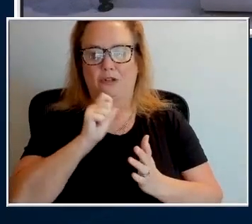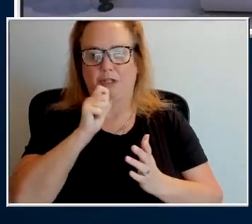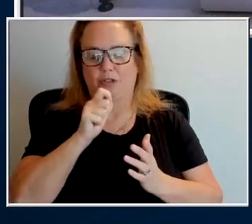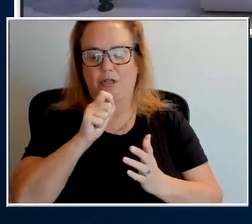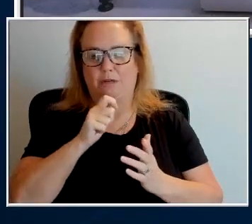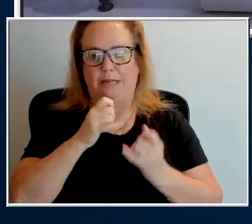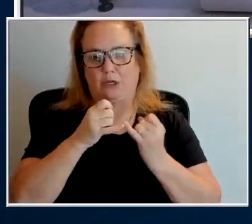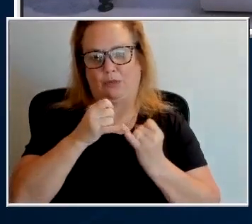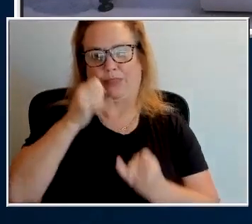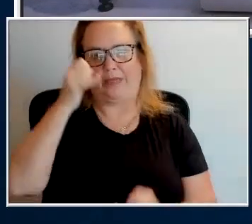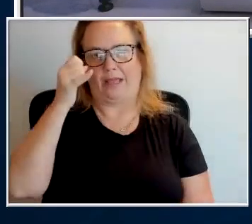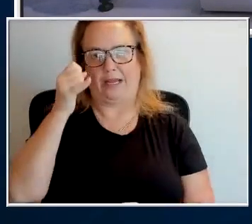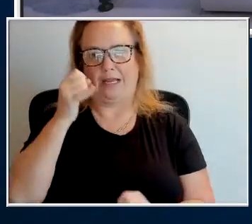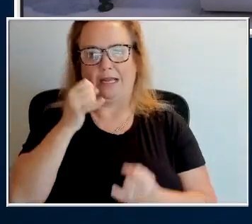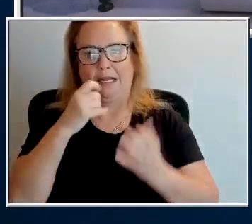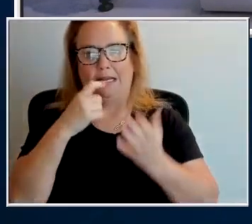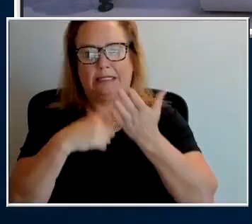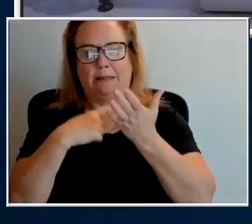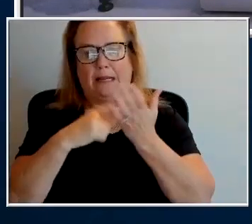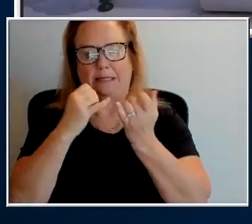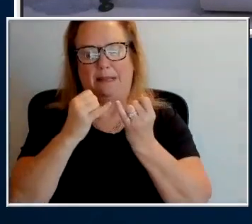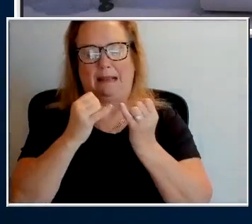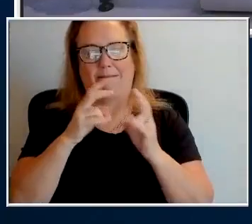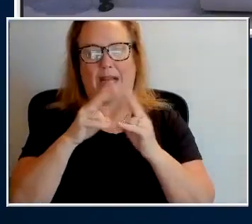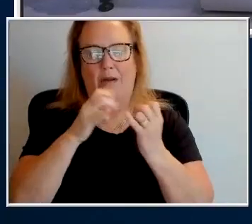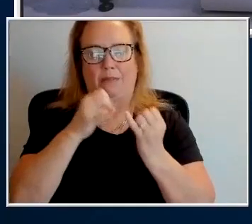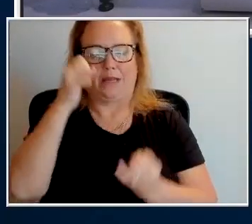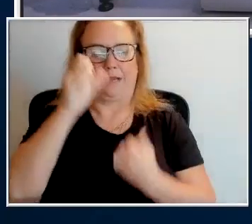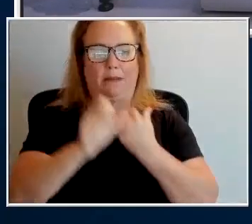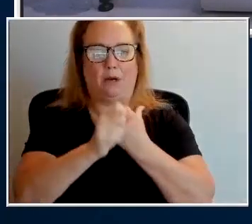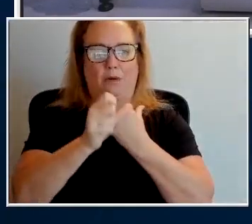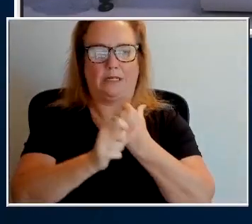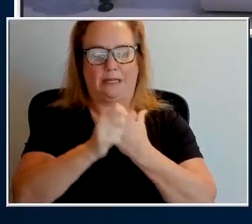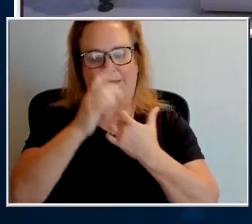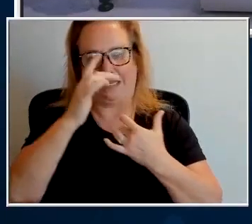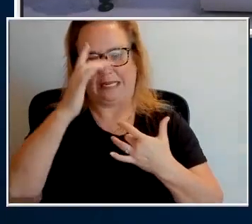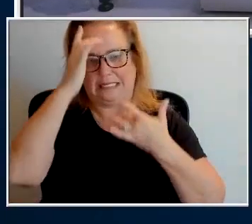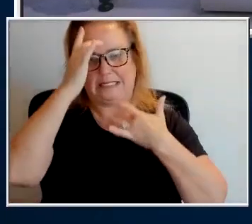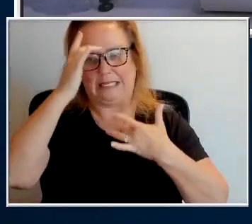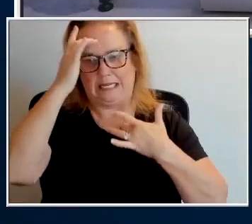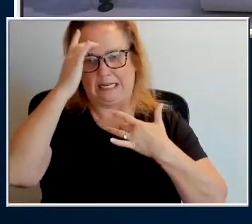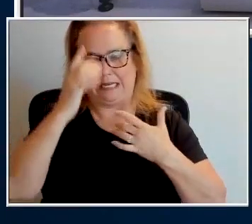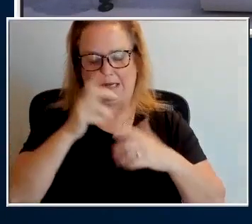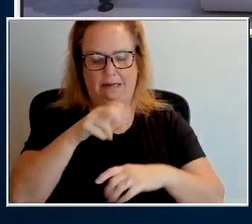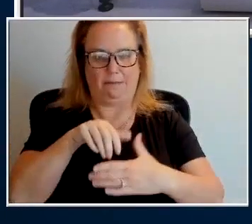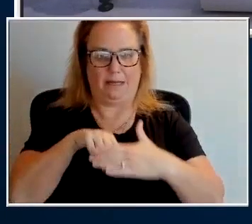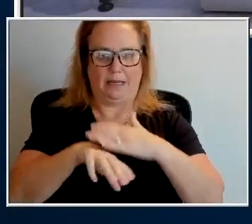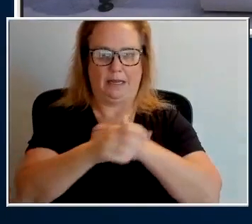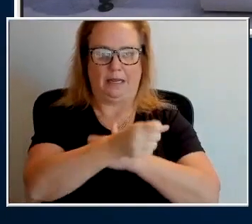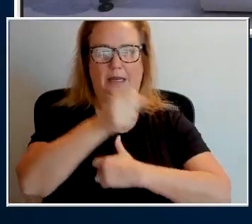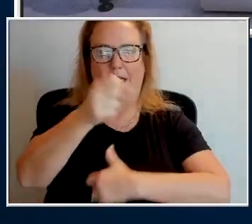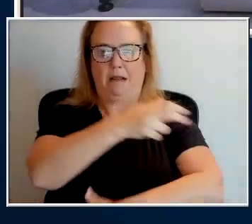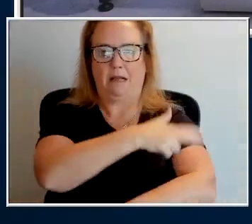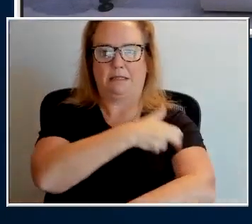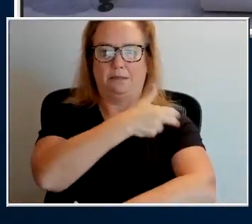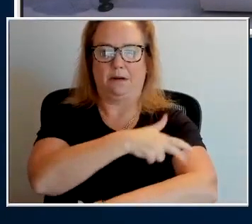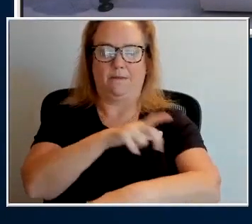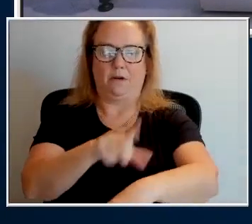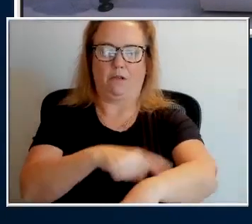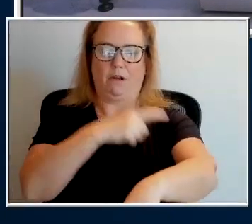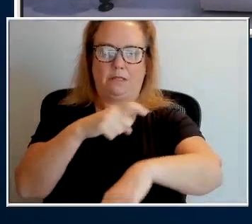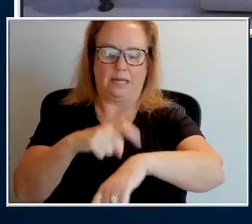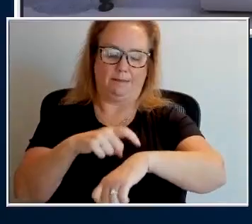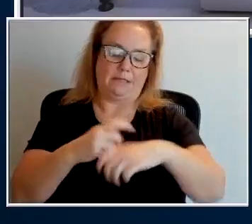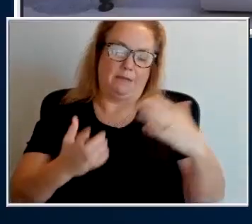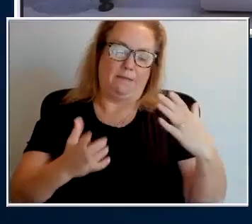thin, and that sometimes being too thin can be risky if they get sick and need to be hospitalized for a long time because they might lack